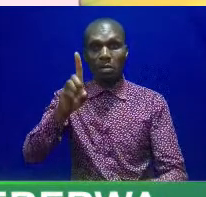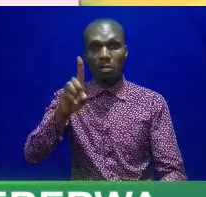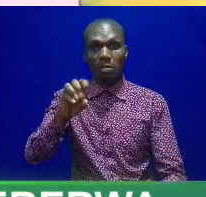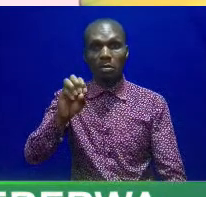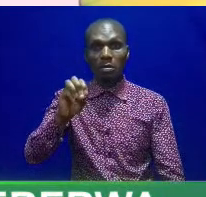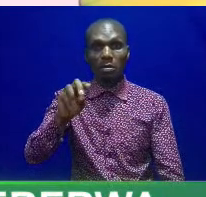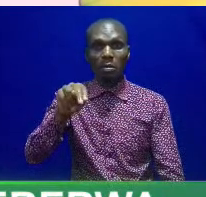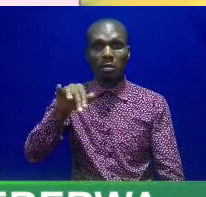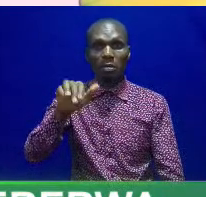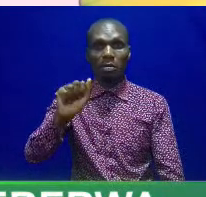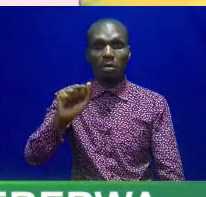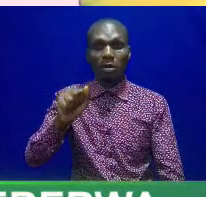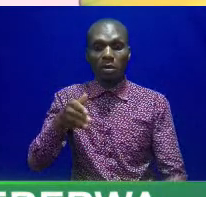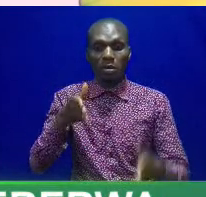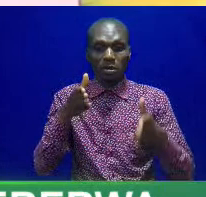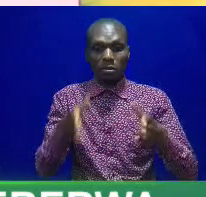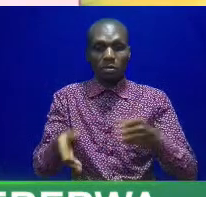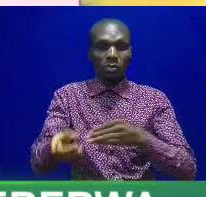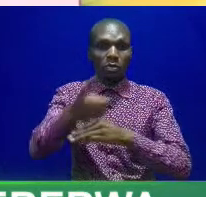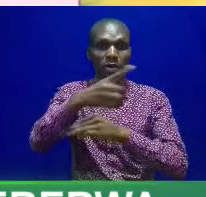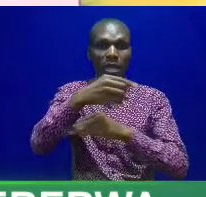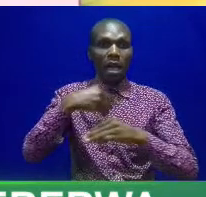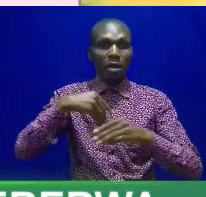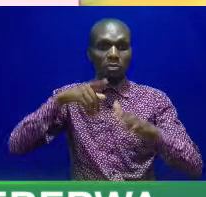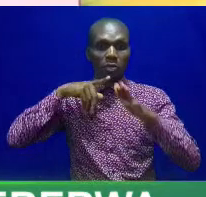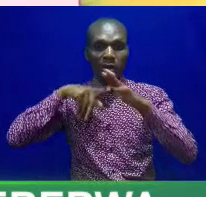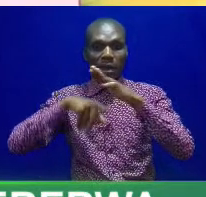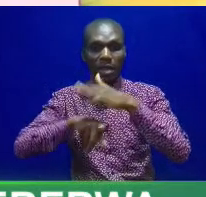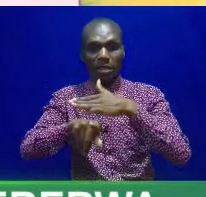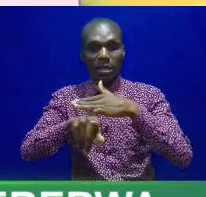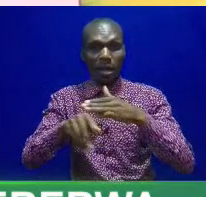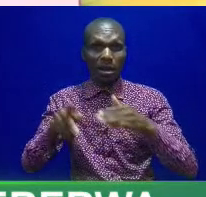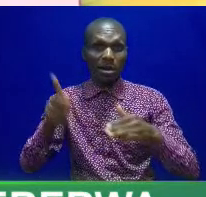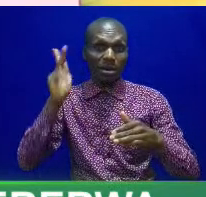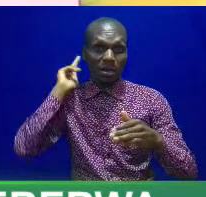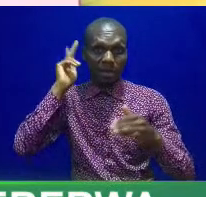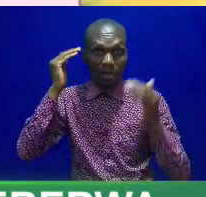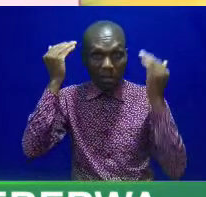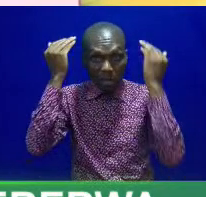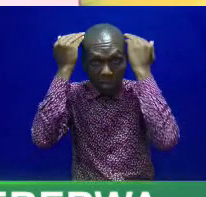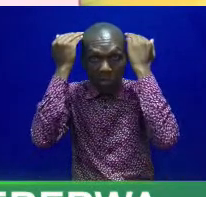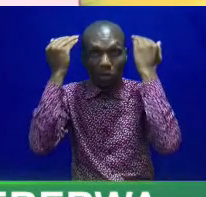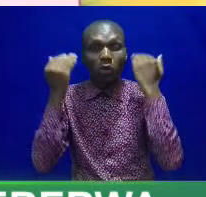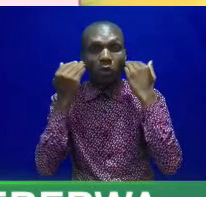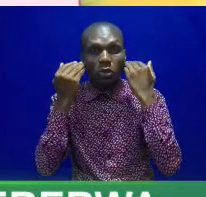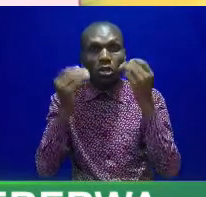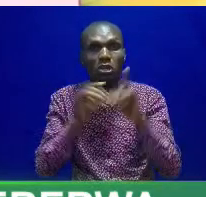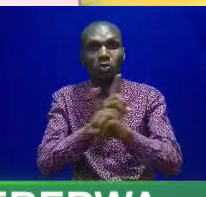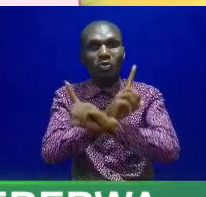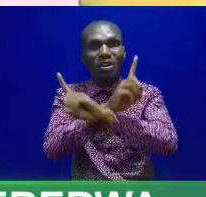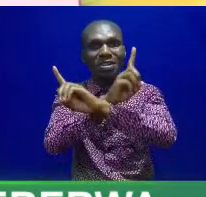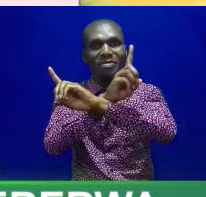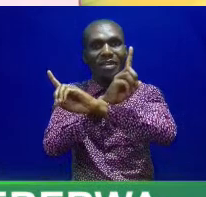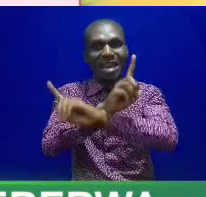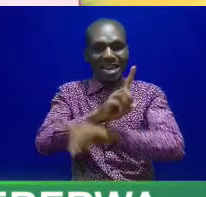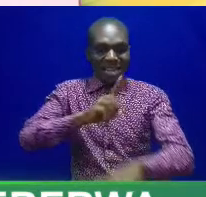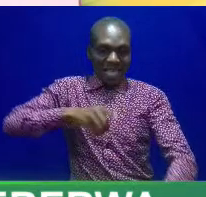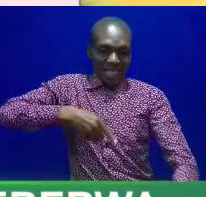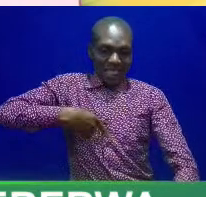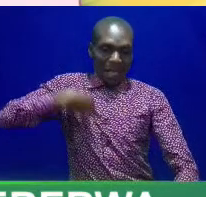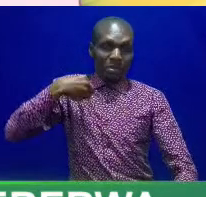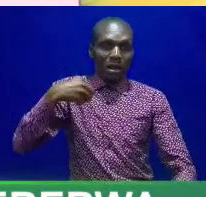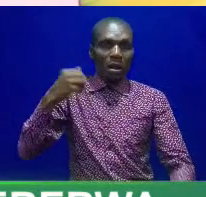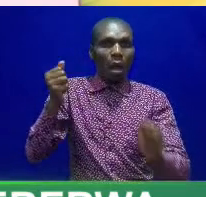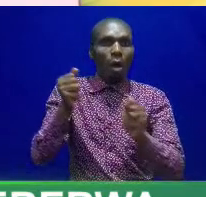Nabalia Bacumegera, Baikavosio, Wekegambero, Kia Kisii, Edio Quegera, Kuat Kananeki, Nekio, Kia Begetue,